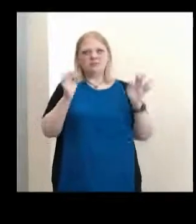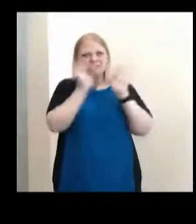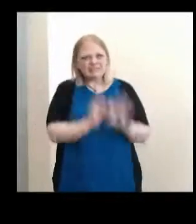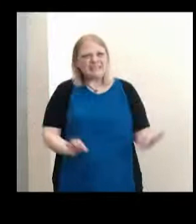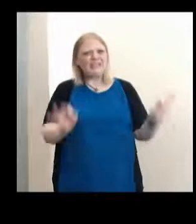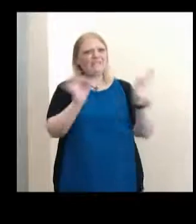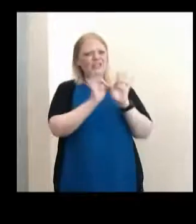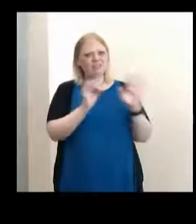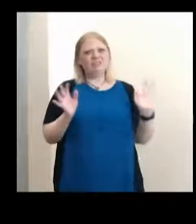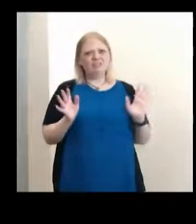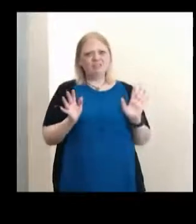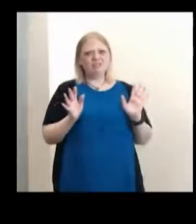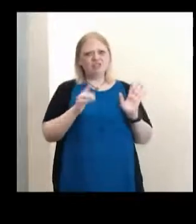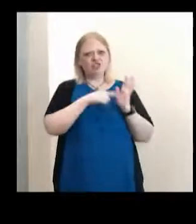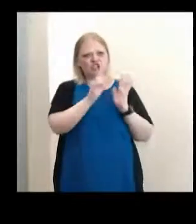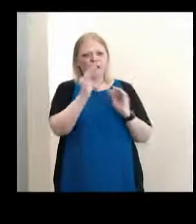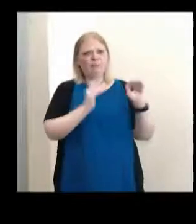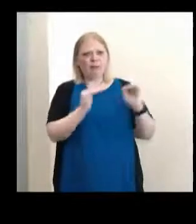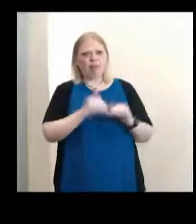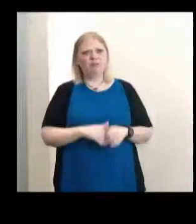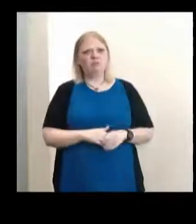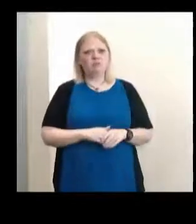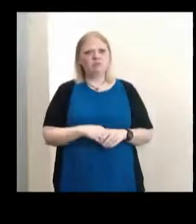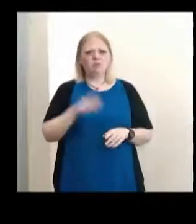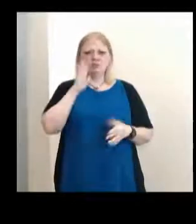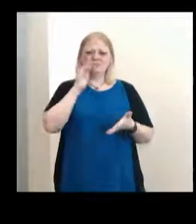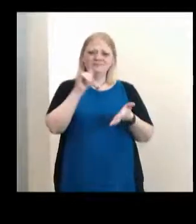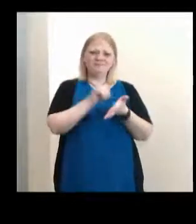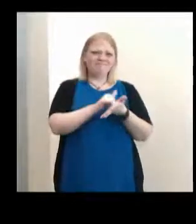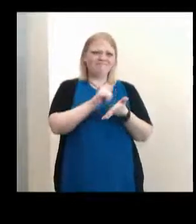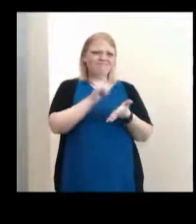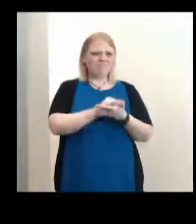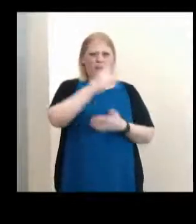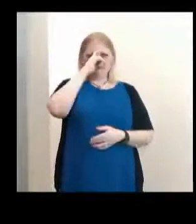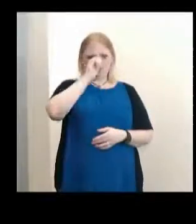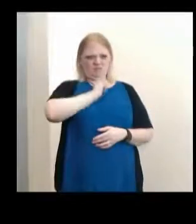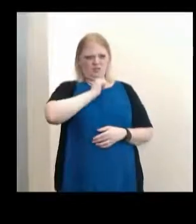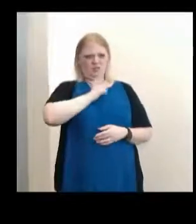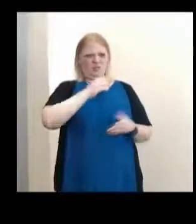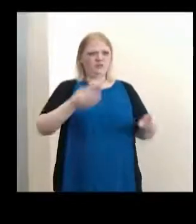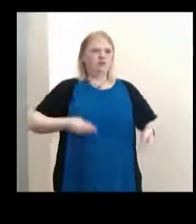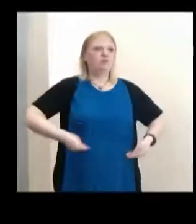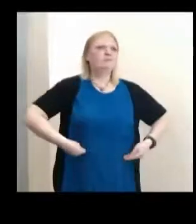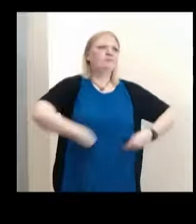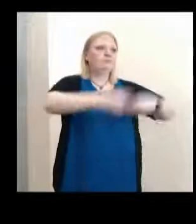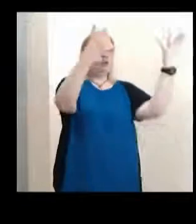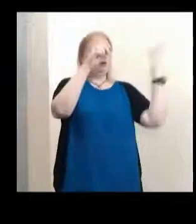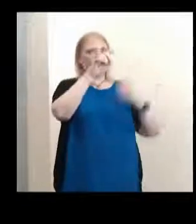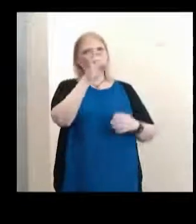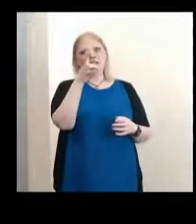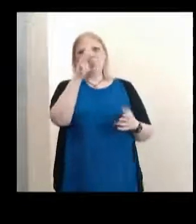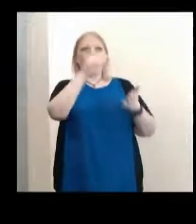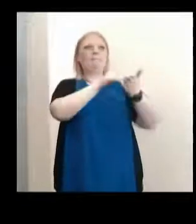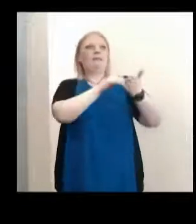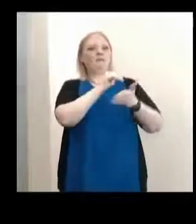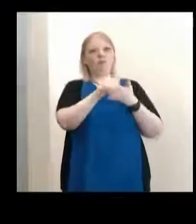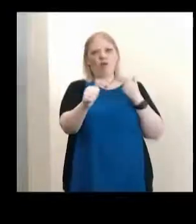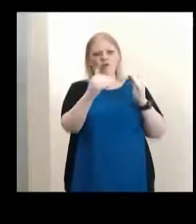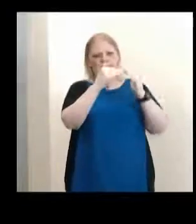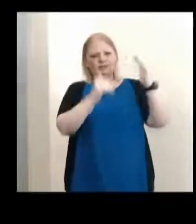balances, and it would be impossible for me to try to spend $178 million in less